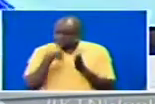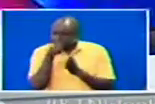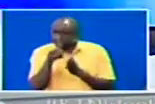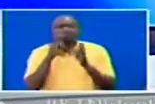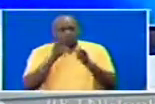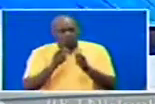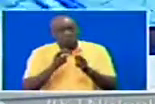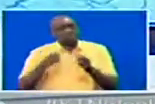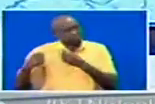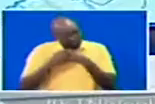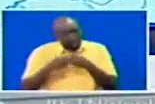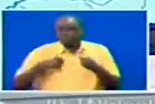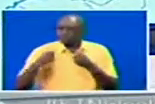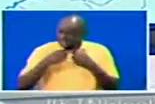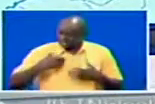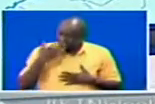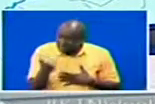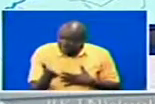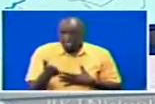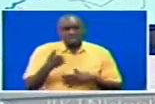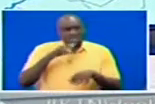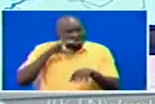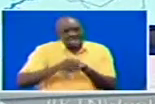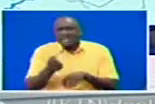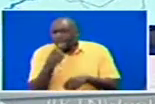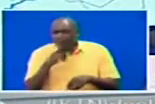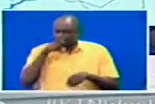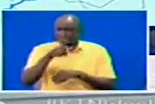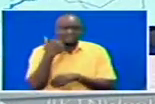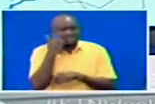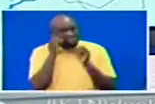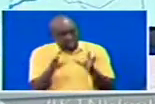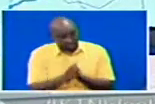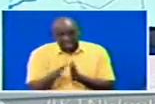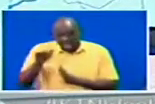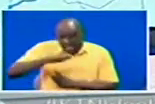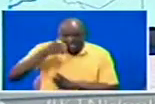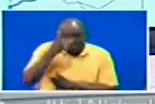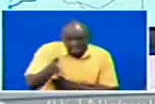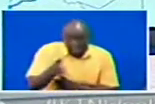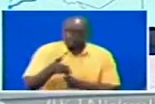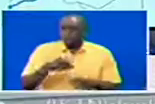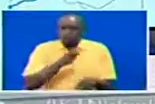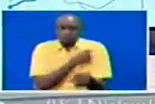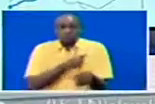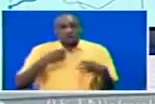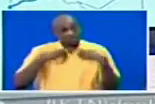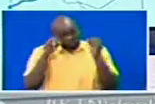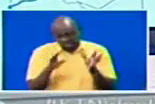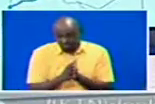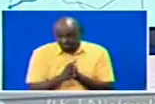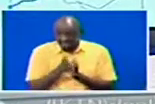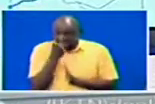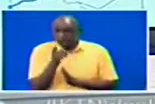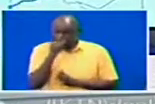the challenges that the residents have had in accessing medical care as the area has a scarcity of health centres. Now, a